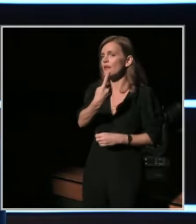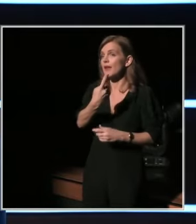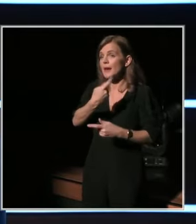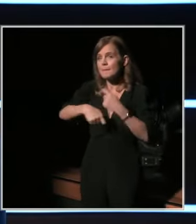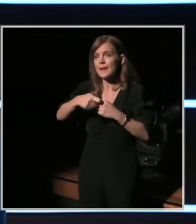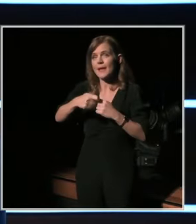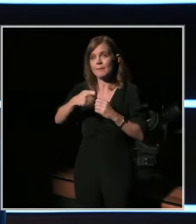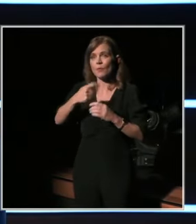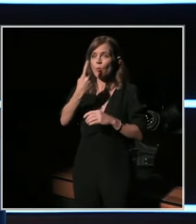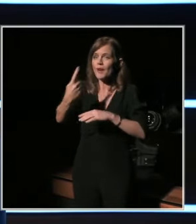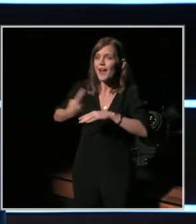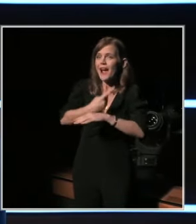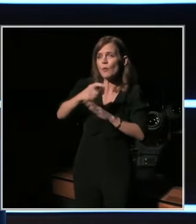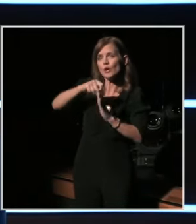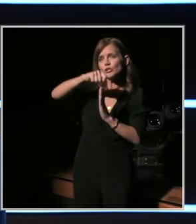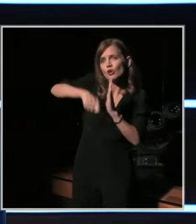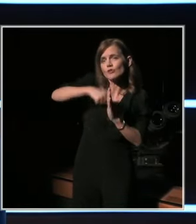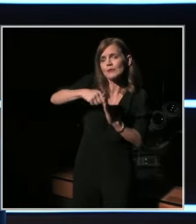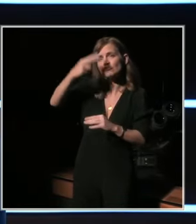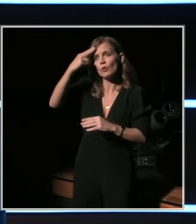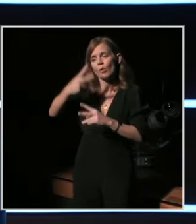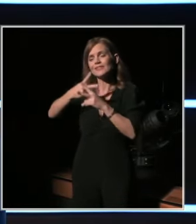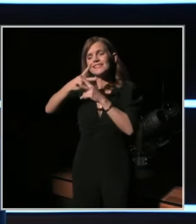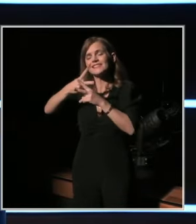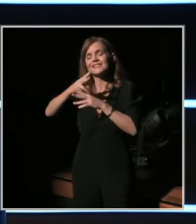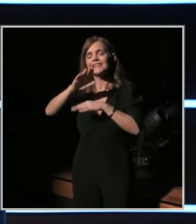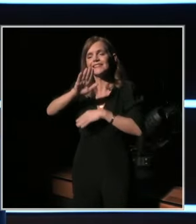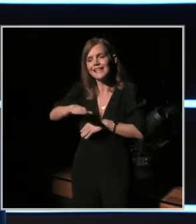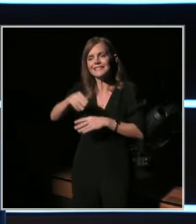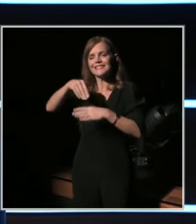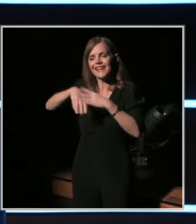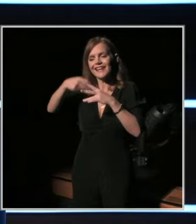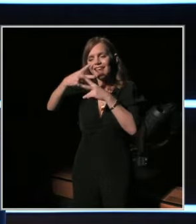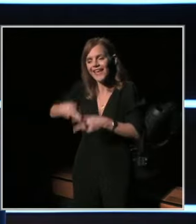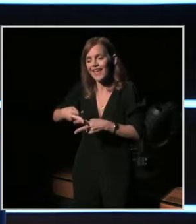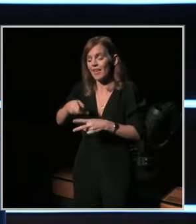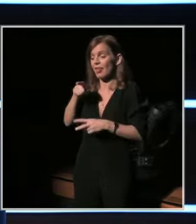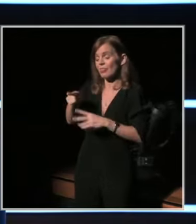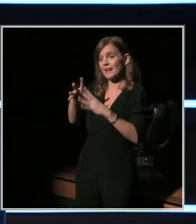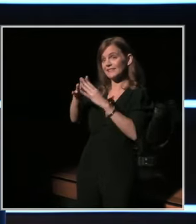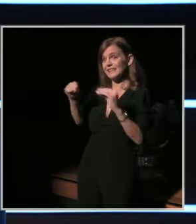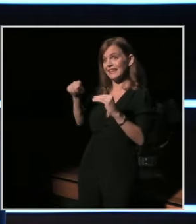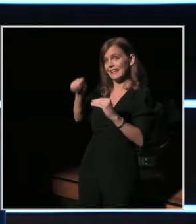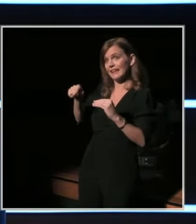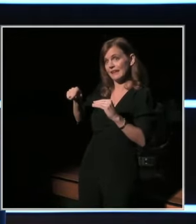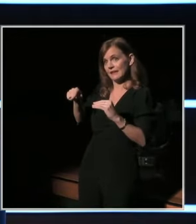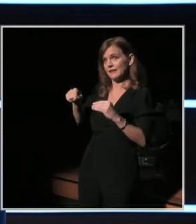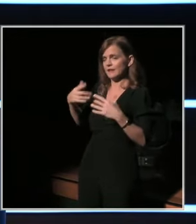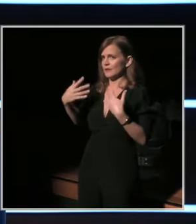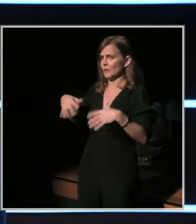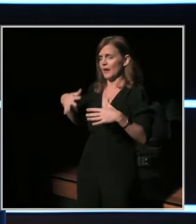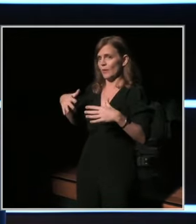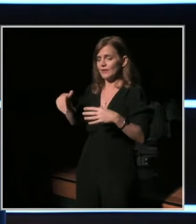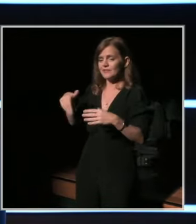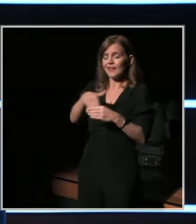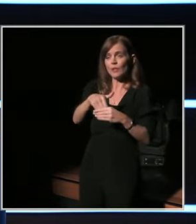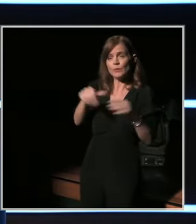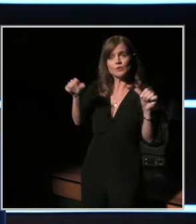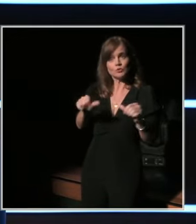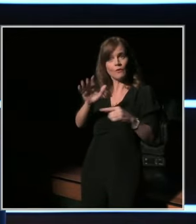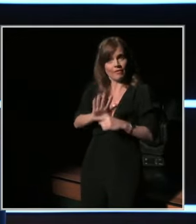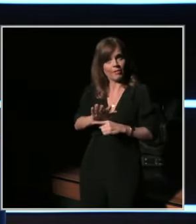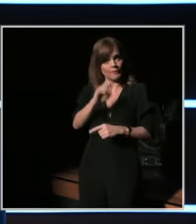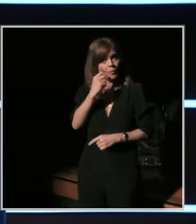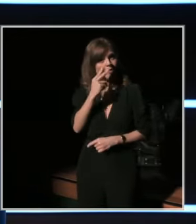hour-long 9 o'clock doc, Kids in Care. And actually, the scene he showed me that day is briefly in the short film that we're about to